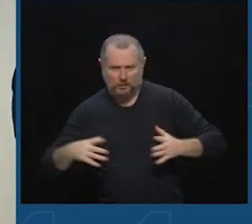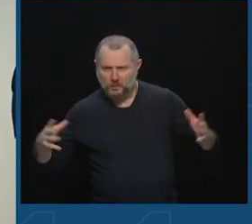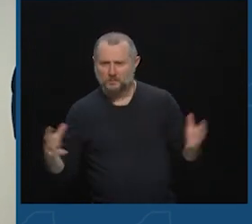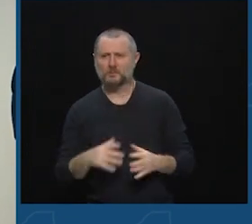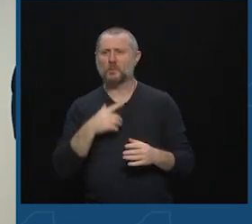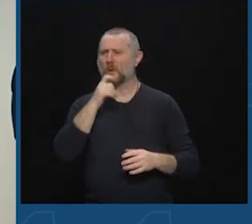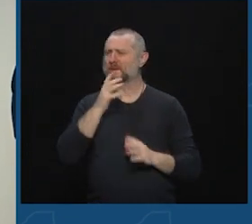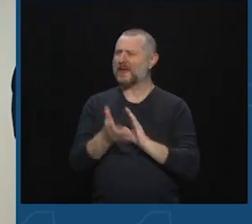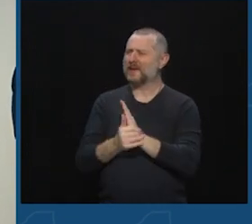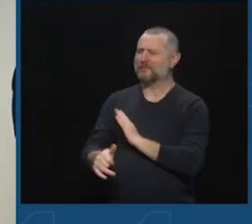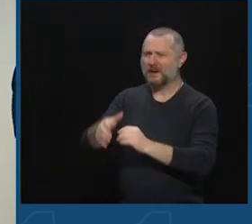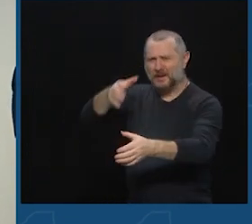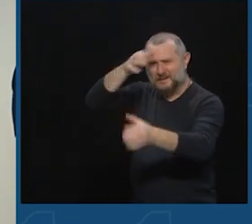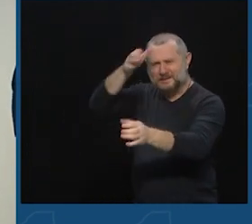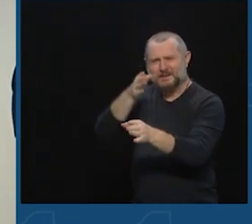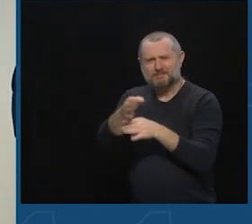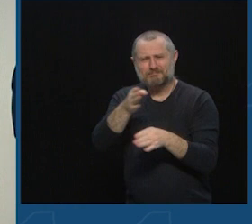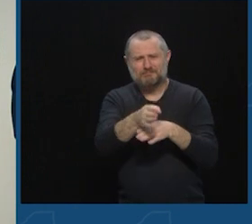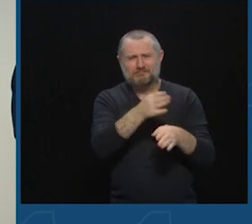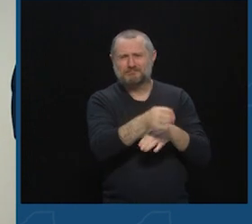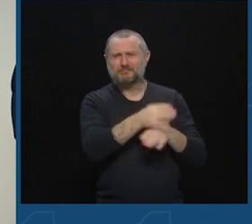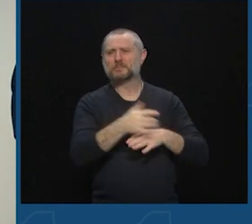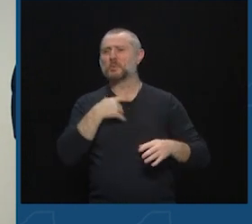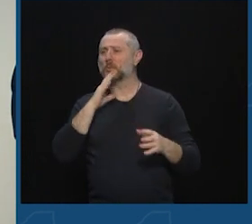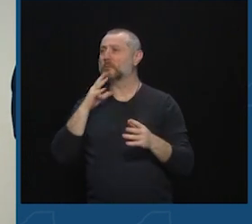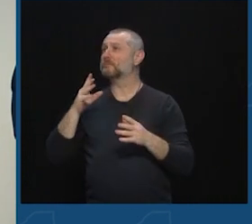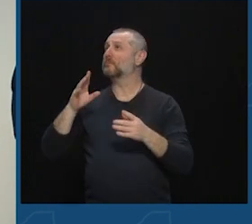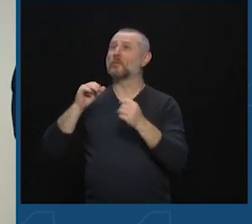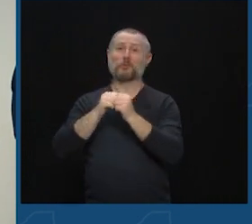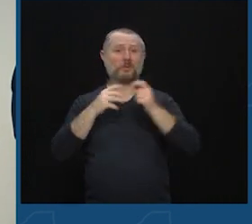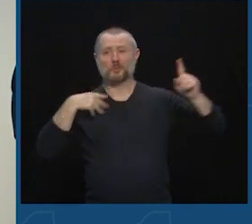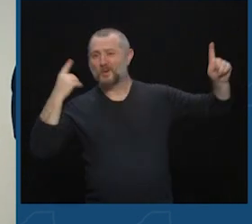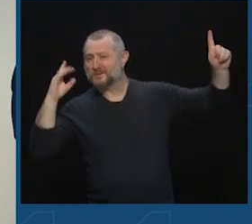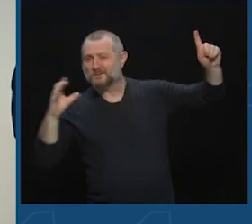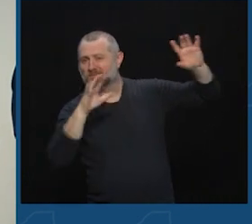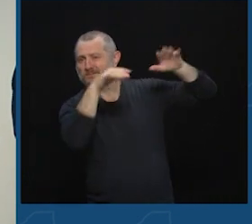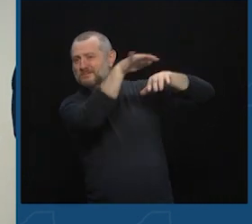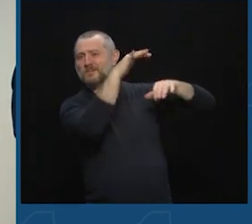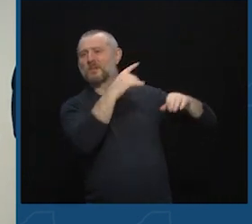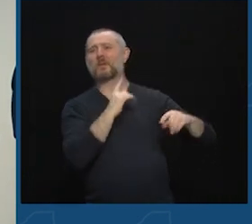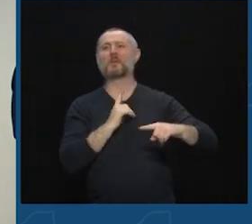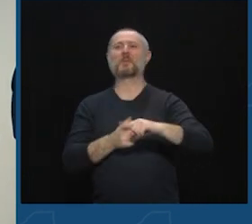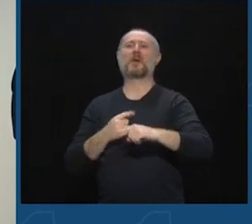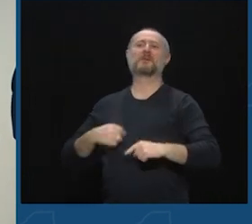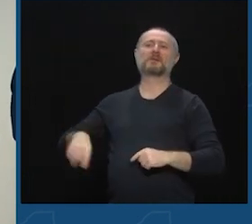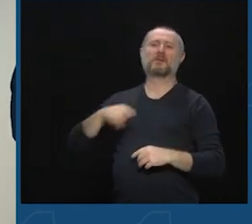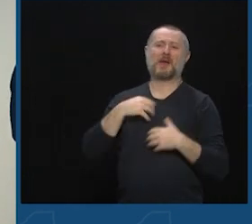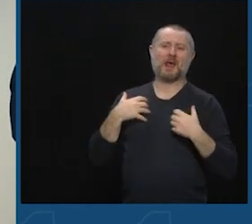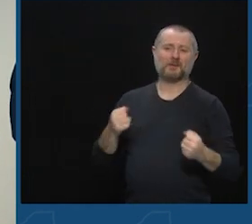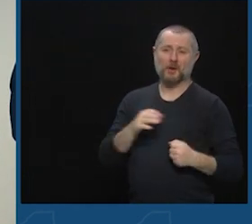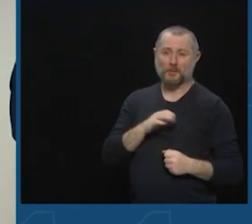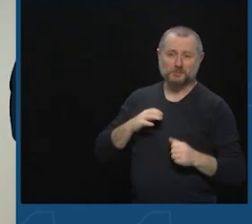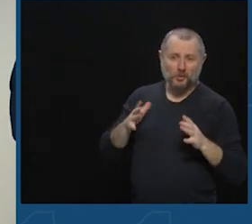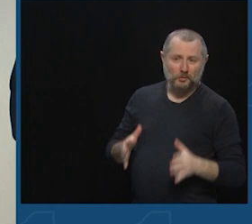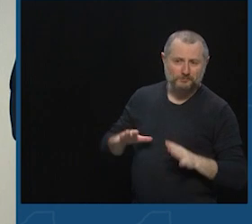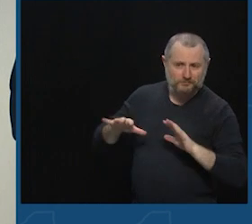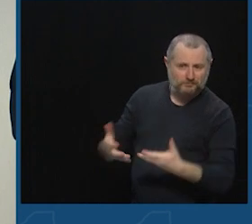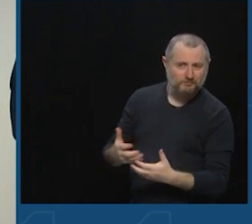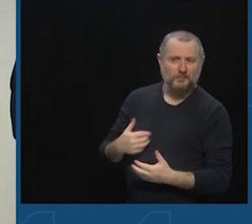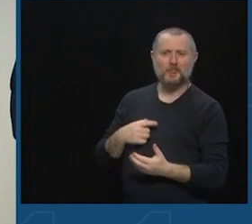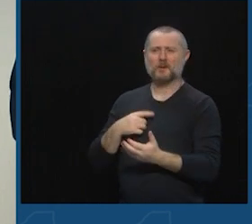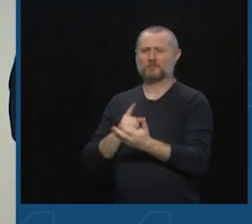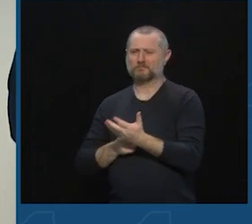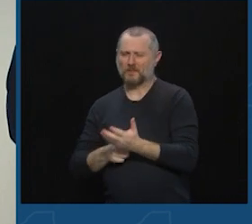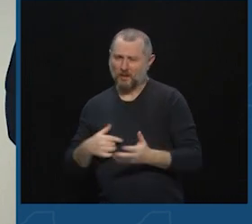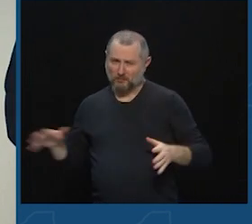been, neighboring states to know what they're doing, but also our health team, what our health commissioner says in our hospitals as well. So I'm gathering data.